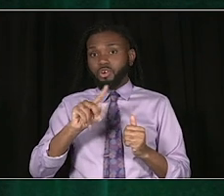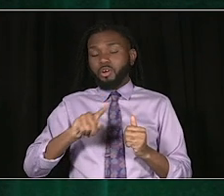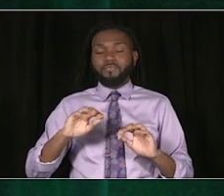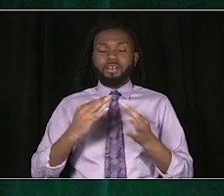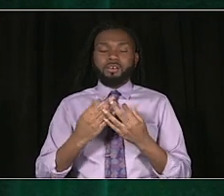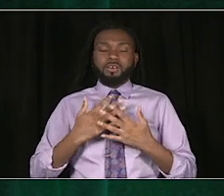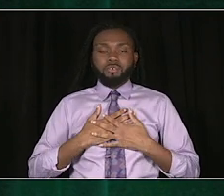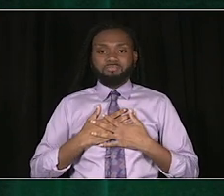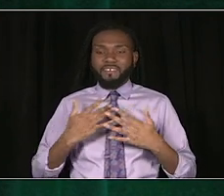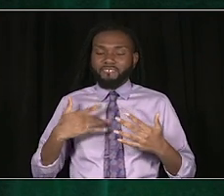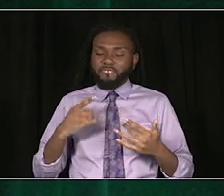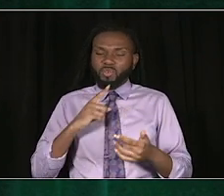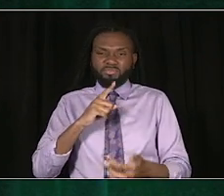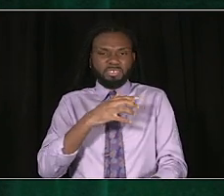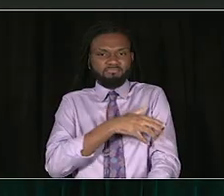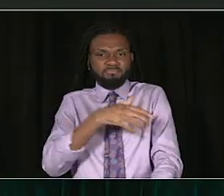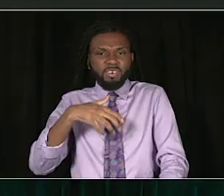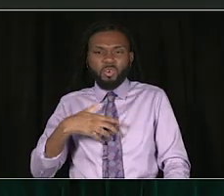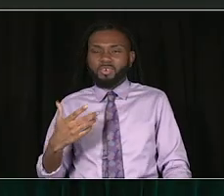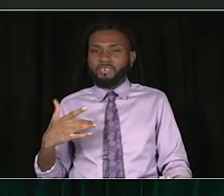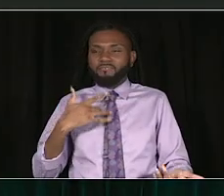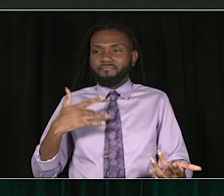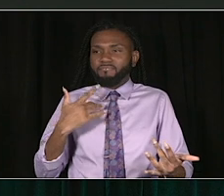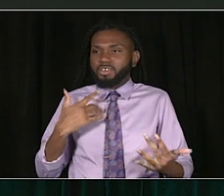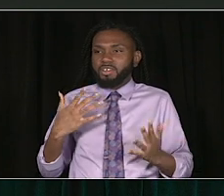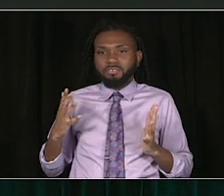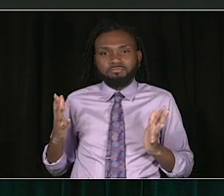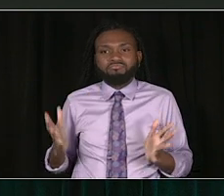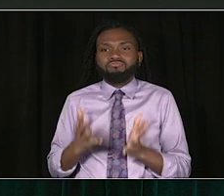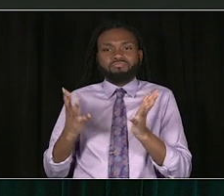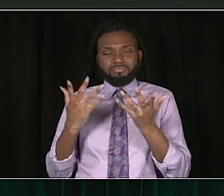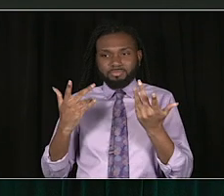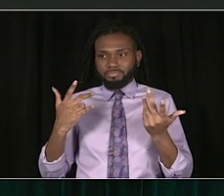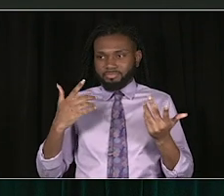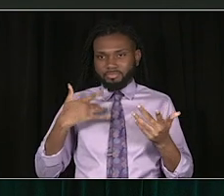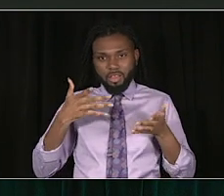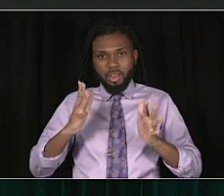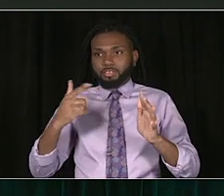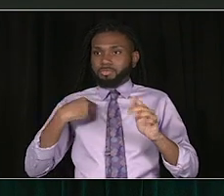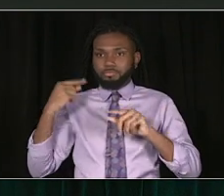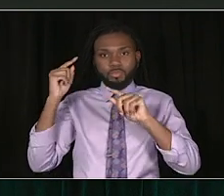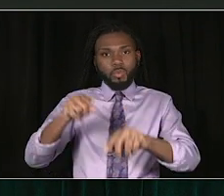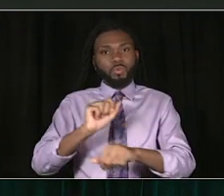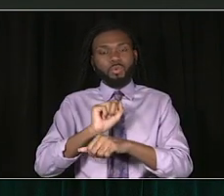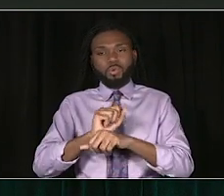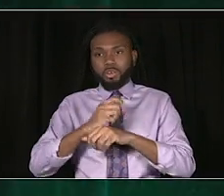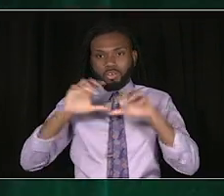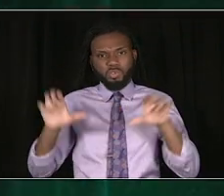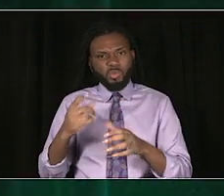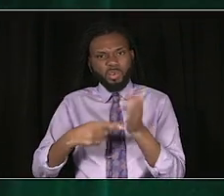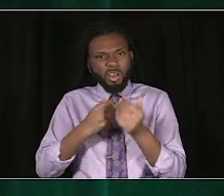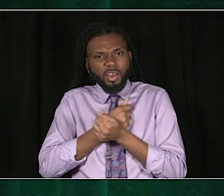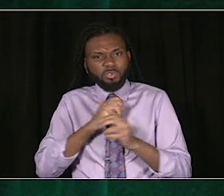so empowered and so uplifted. You know, it allows me to go to work and do what I love to